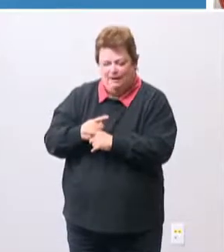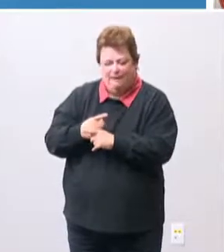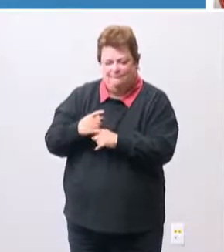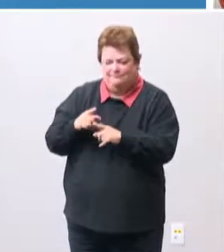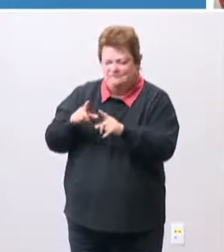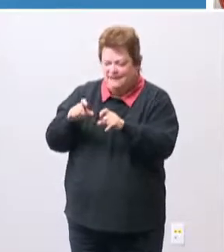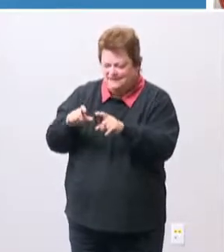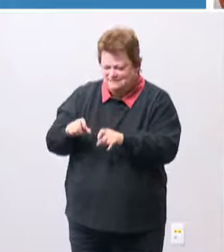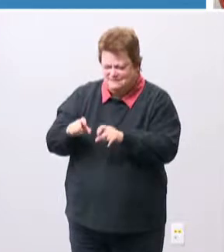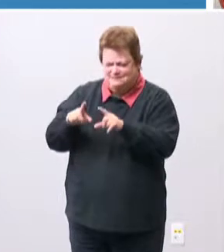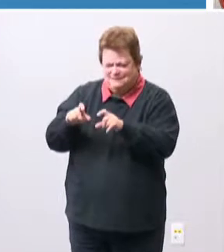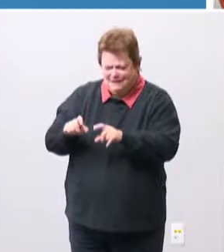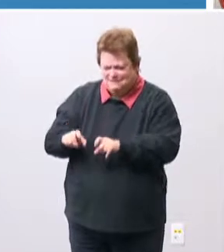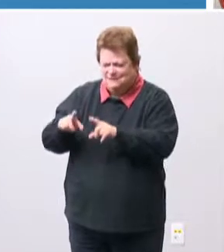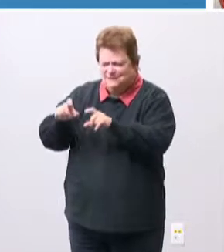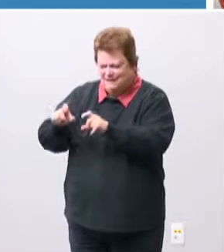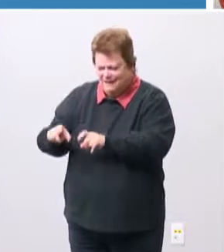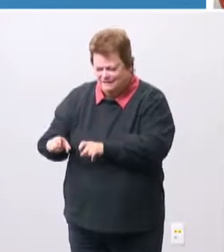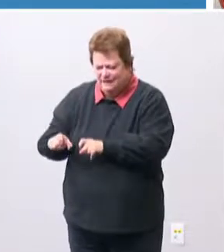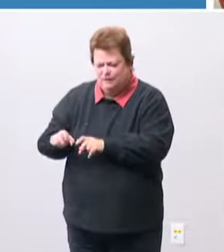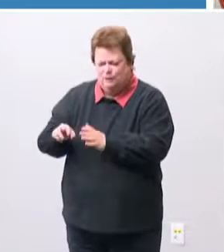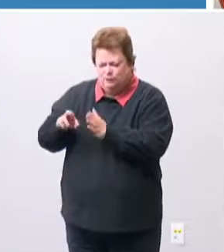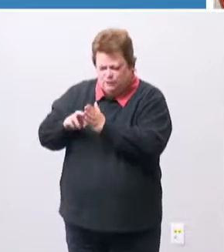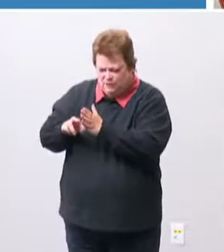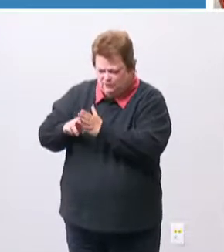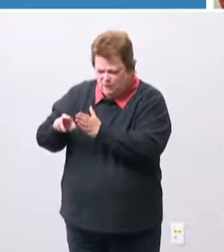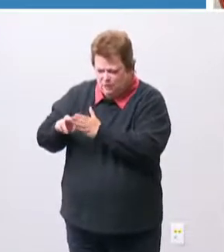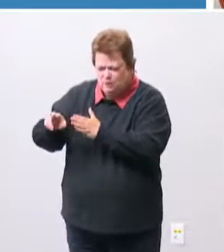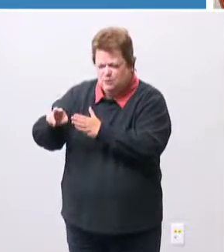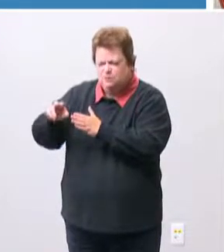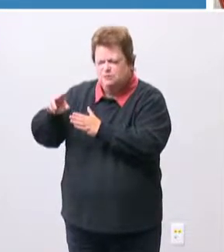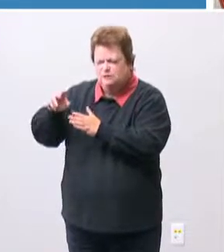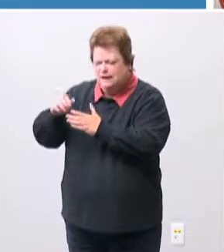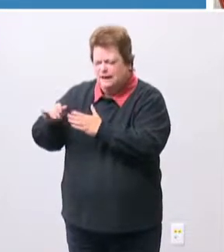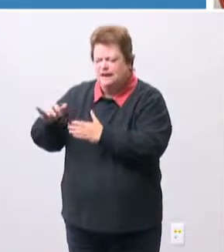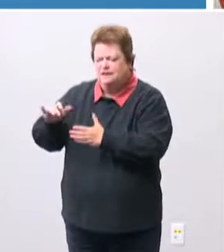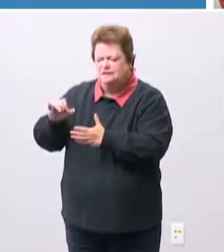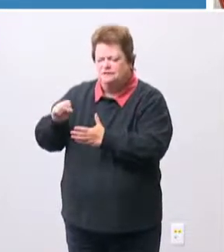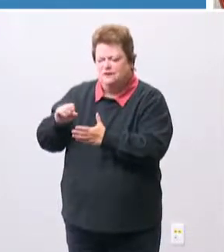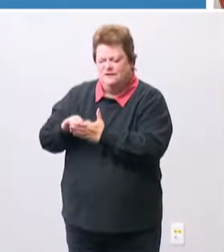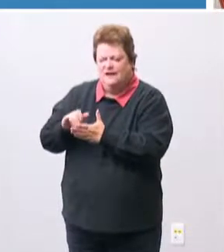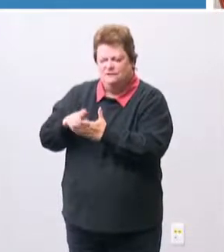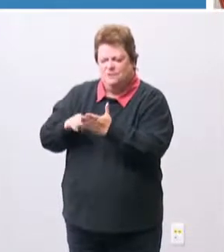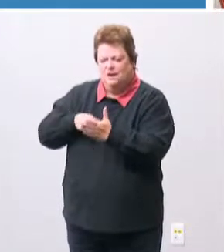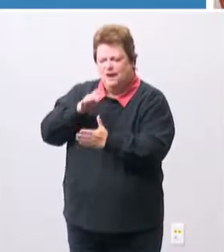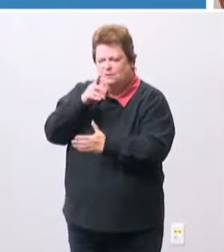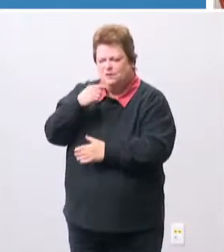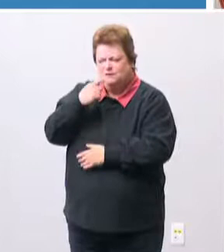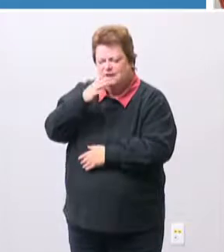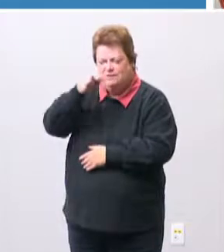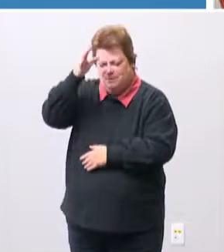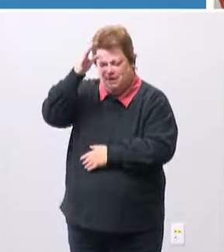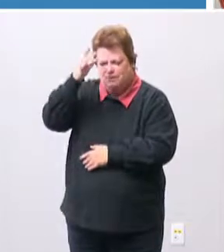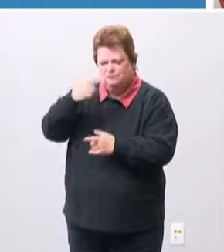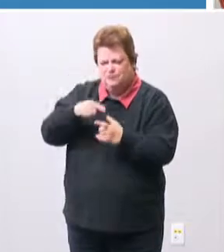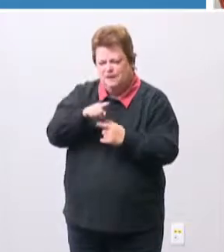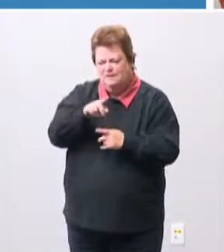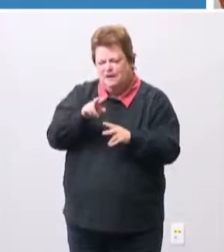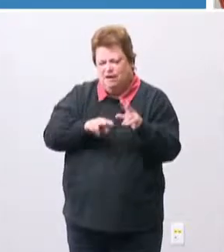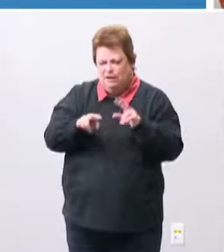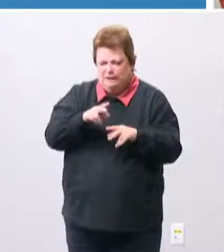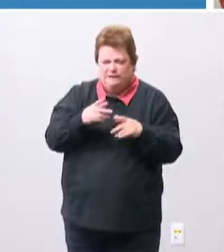and that it's been thoroughly reviewed. And those are some of the things I would tell parents in looking at